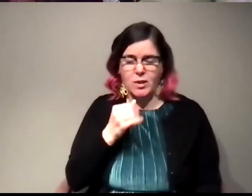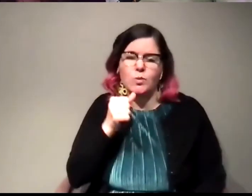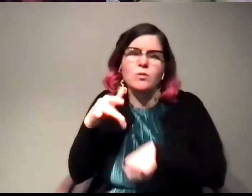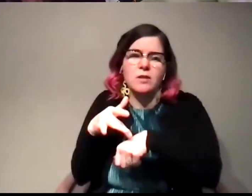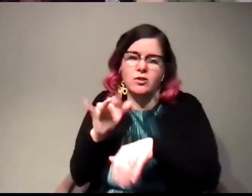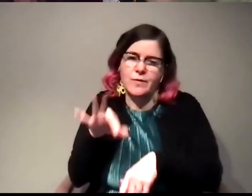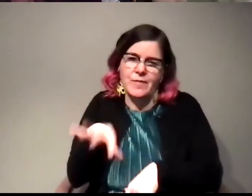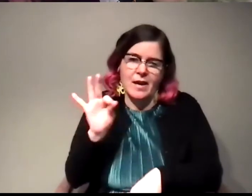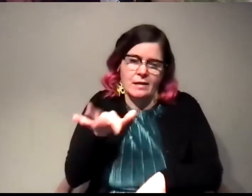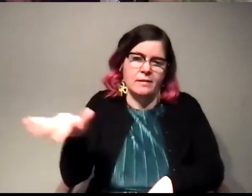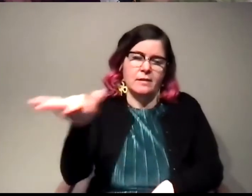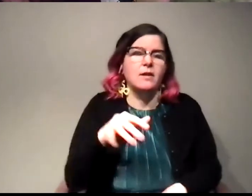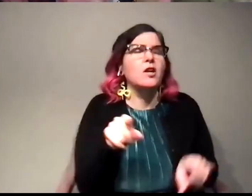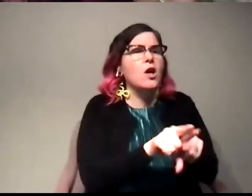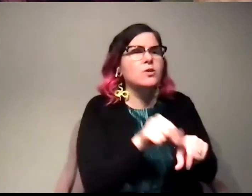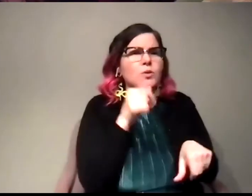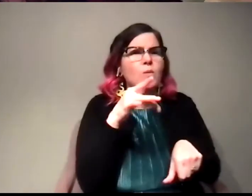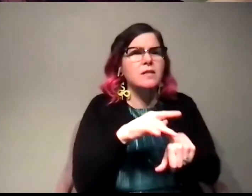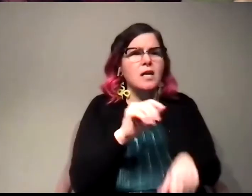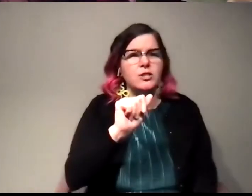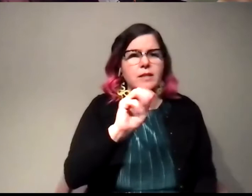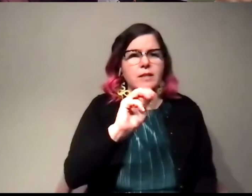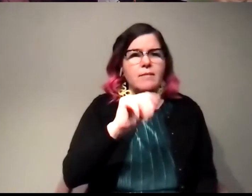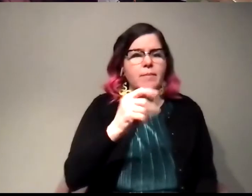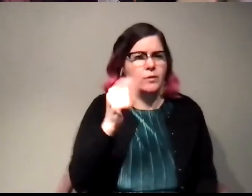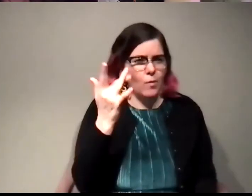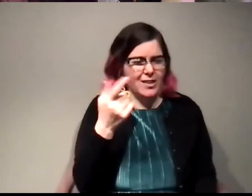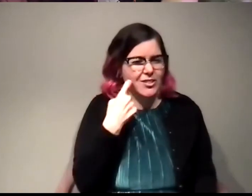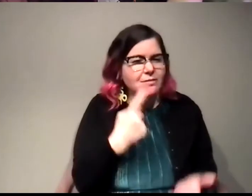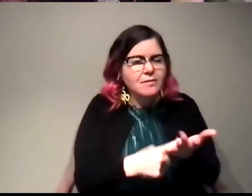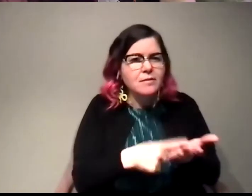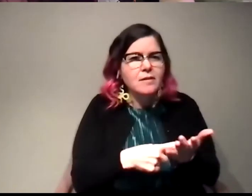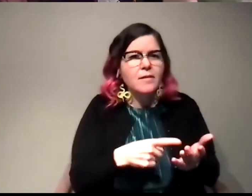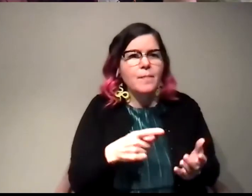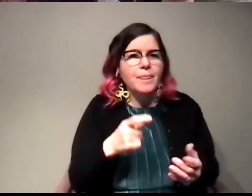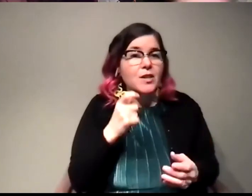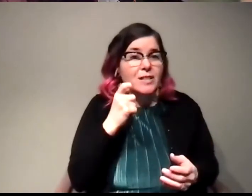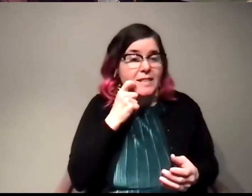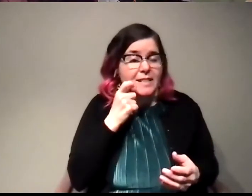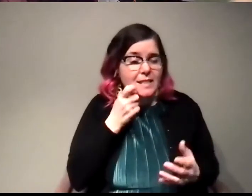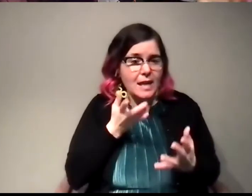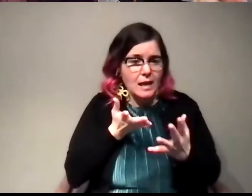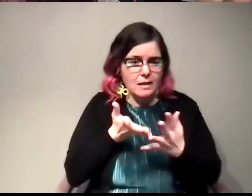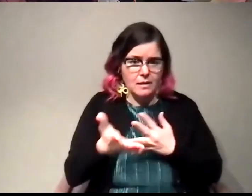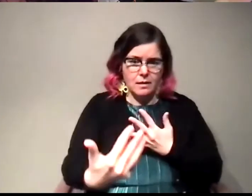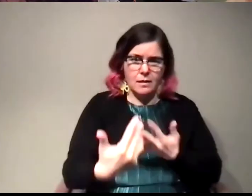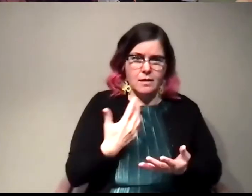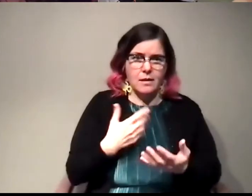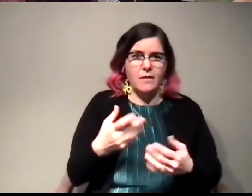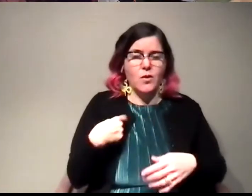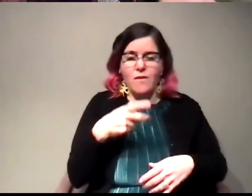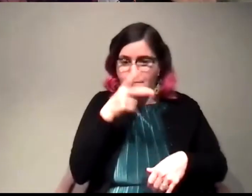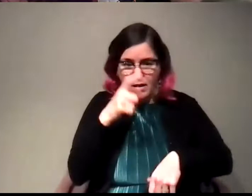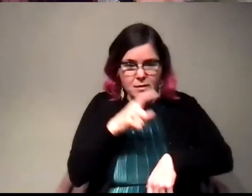Yeah. Yeah. Also don't touch amphibians because as Gina was talking about, they have really porous skin. So if you have bug spray on, if you